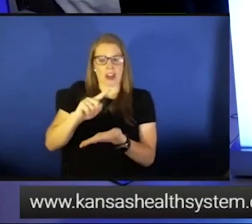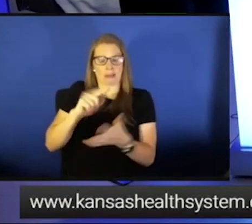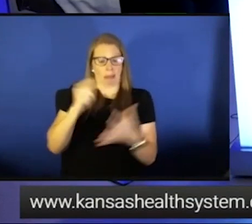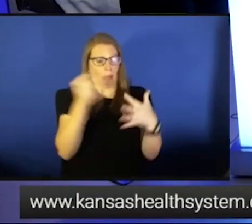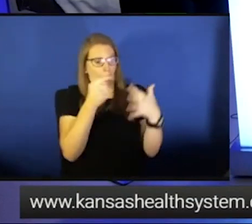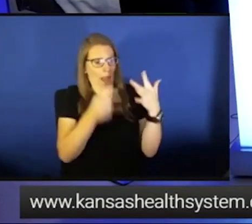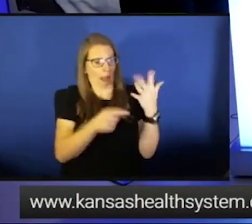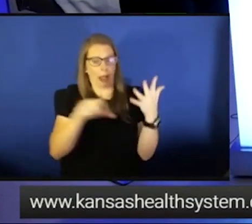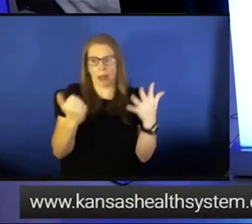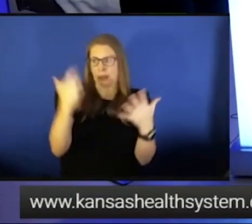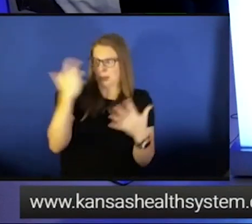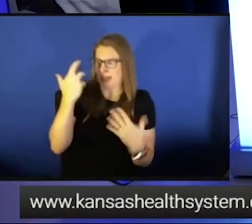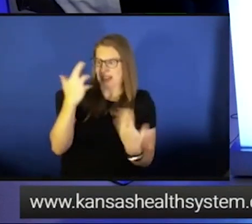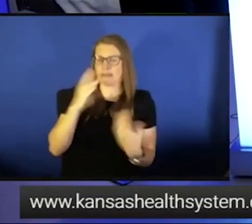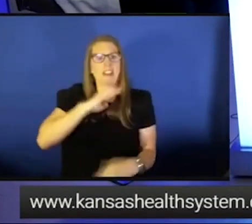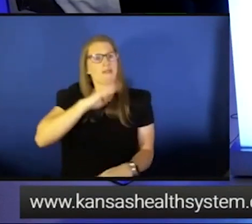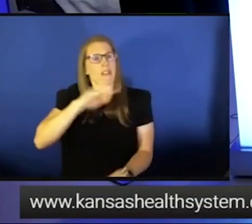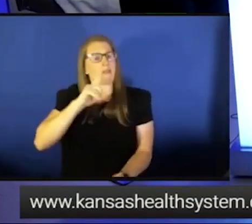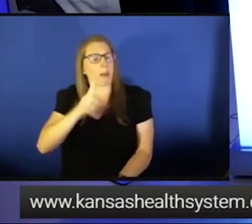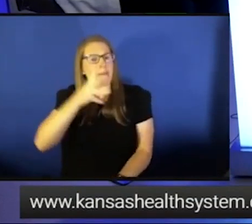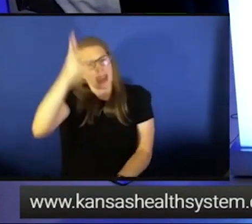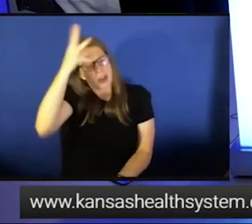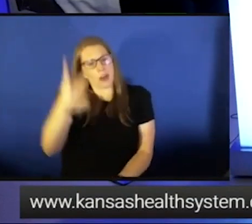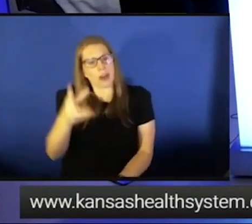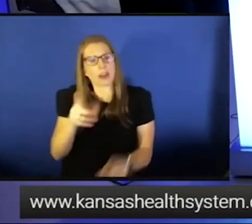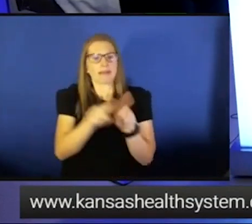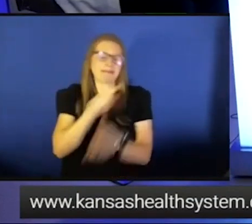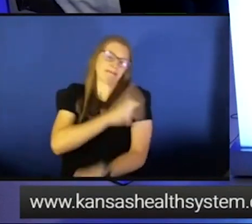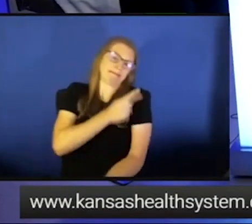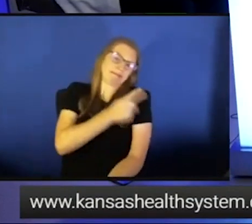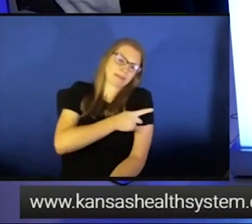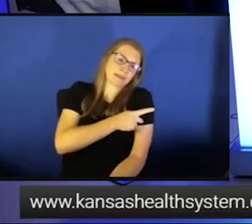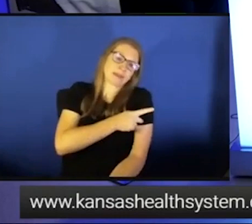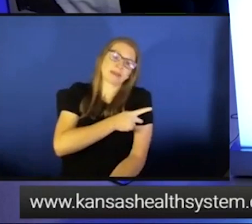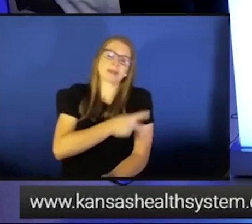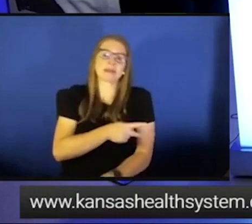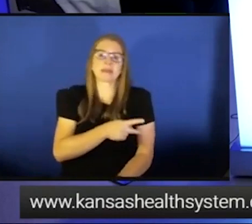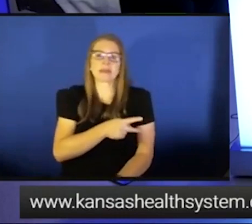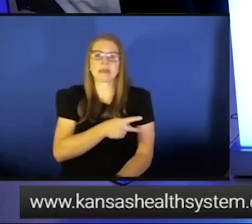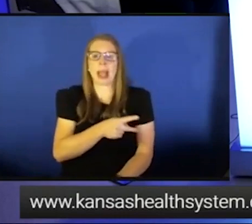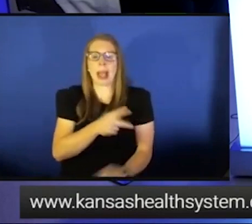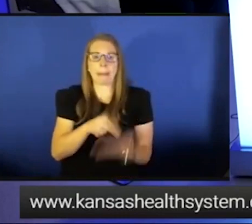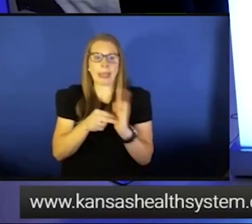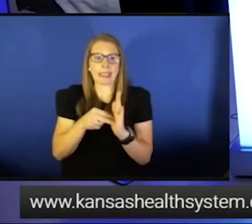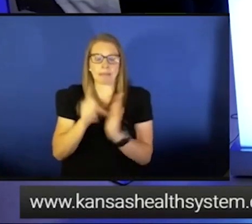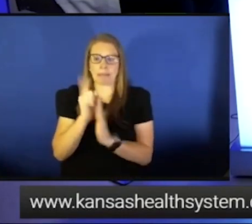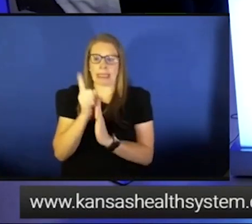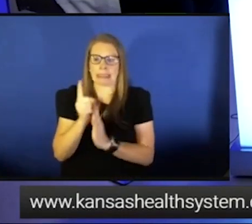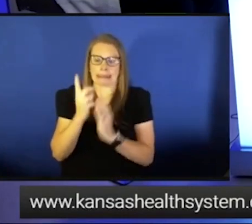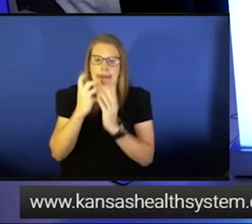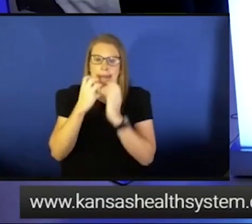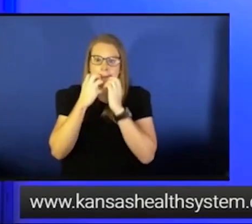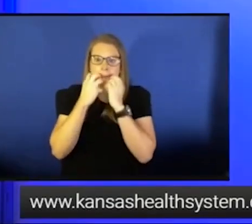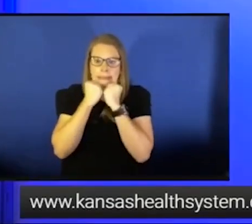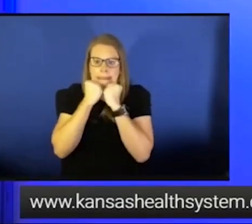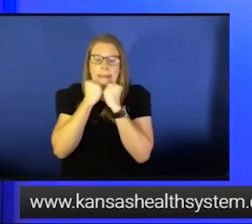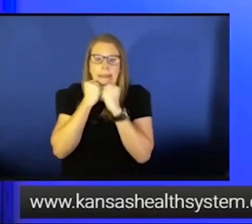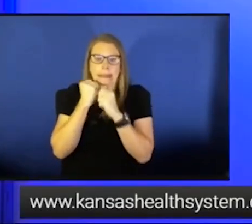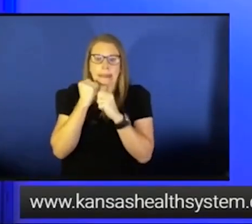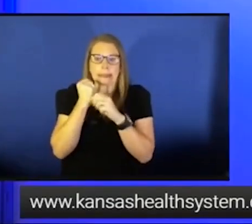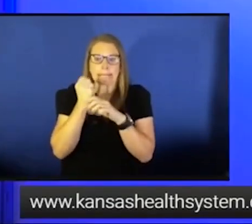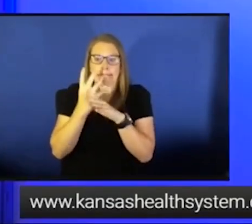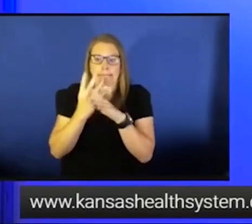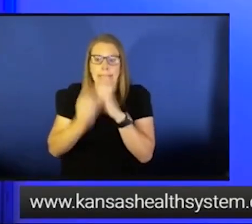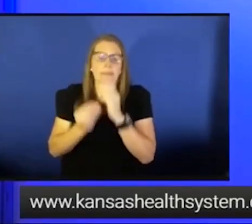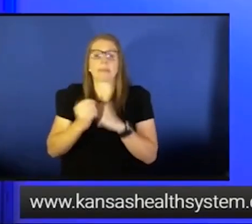so frustrating for a parent and certainly for a patient, and then lost minutes at Exactly. that. Talk about that a little bit. Well, time is